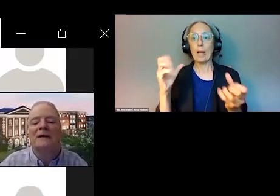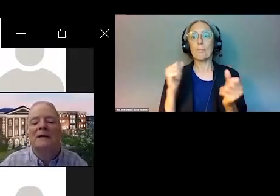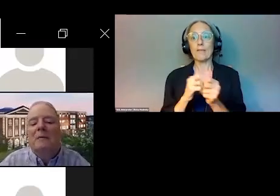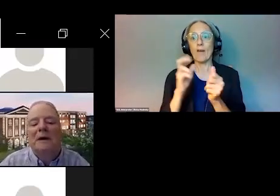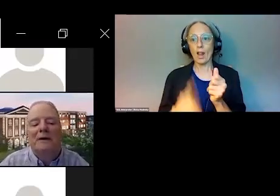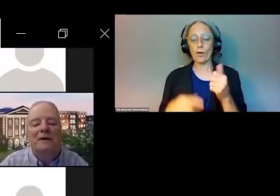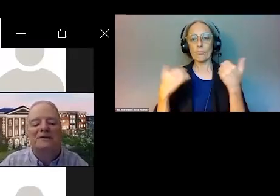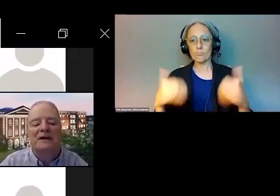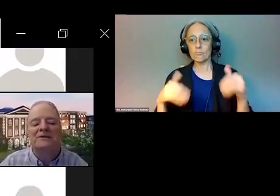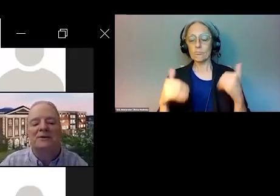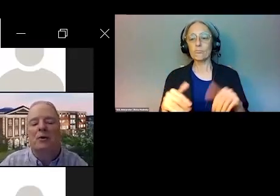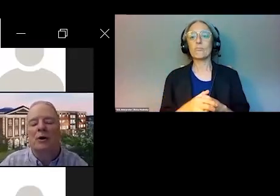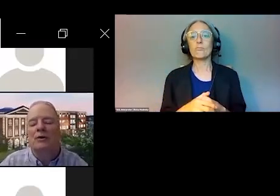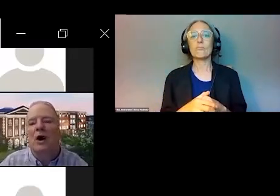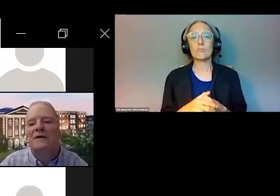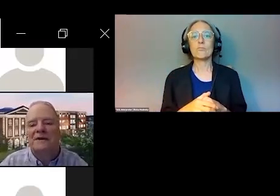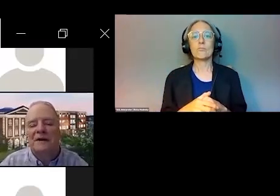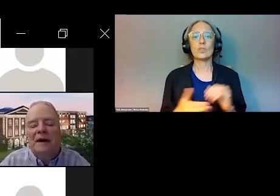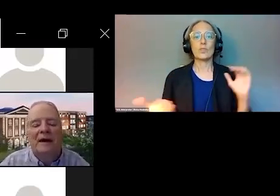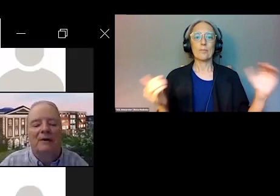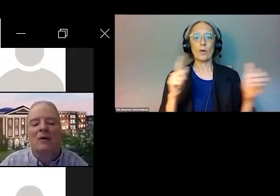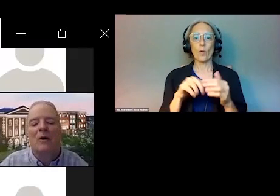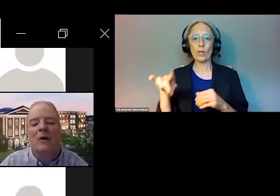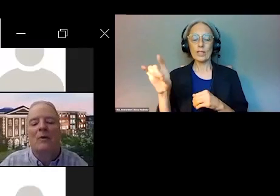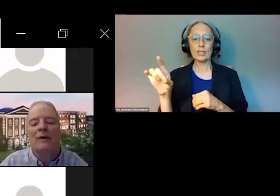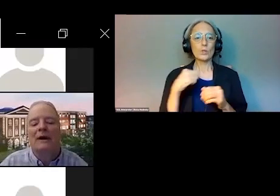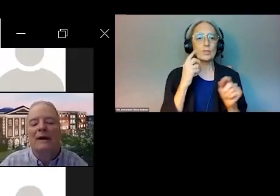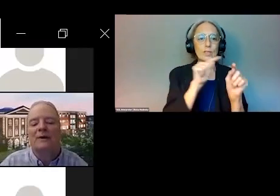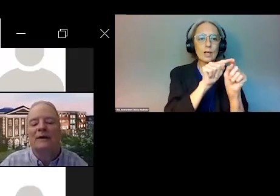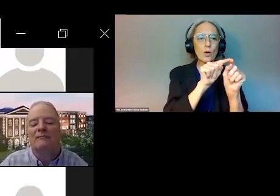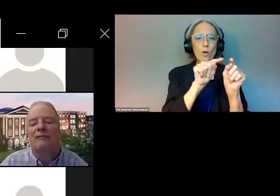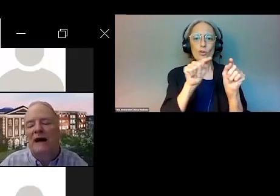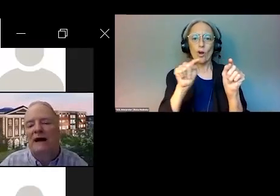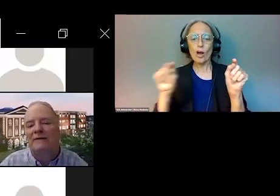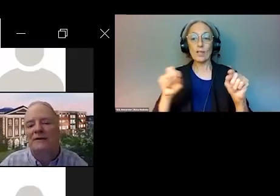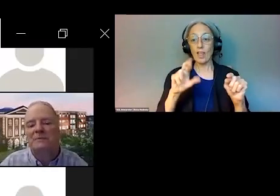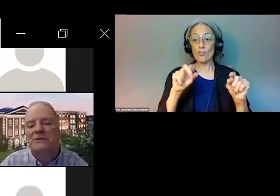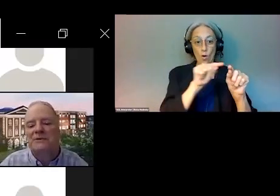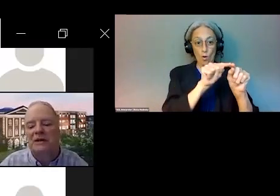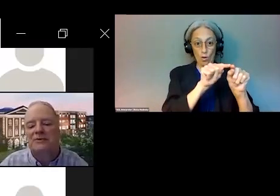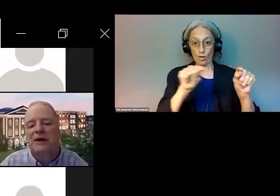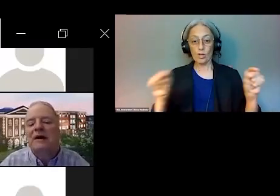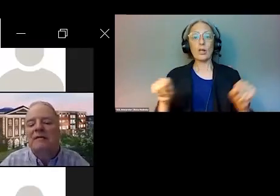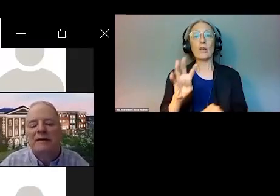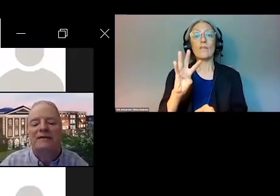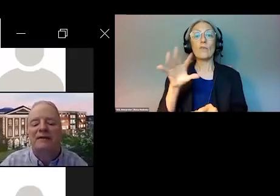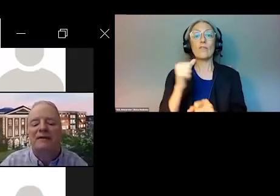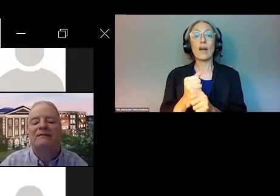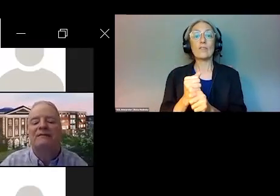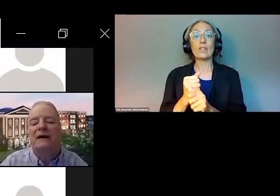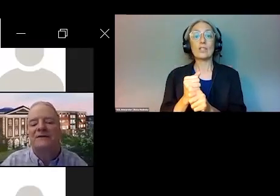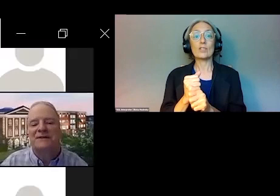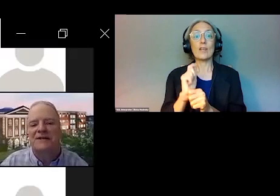compared to what we have done. But you can see as you go across the row that, and you get to 45 years